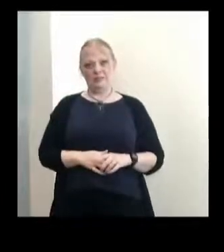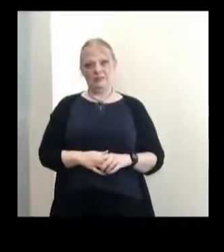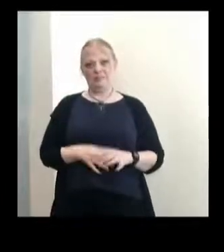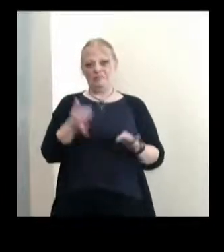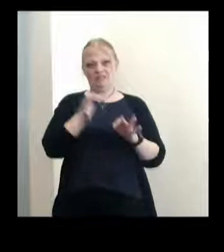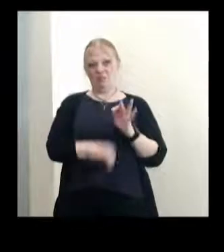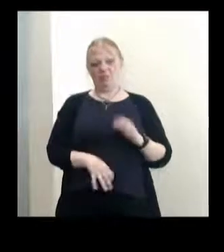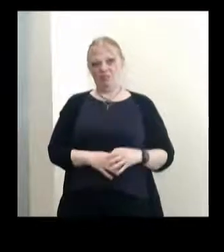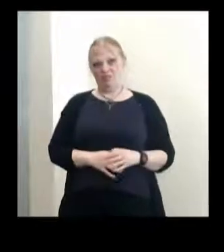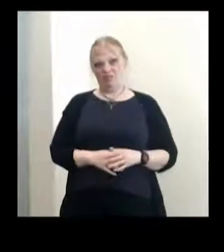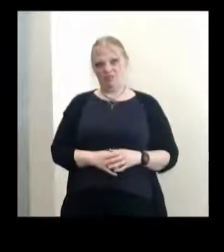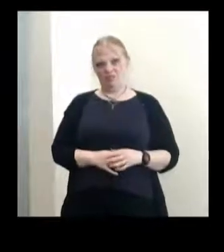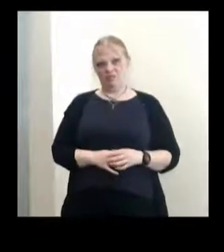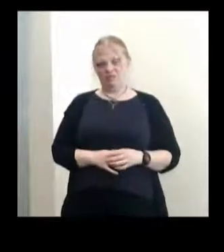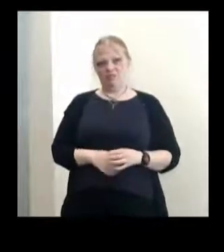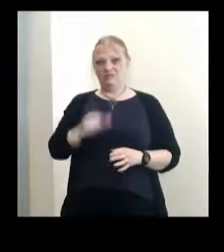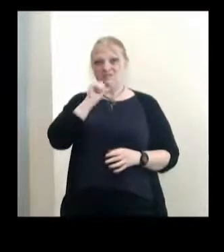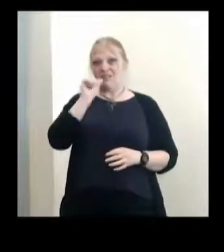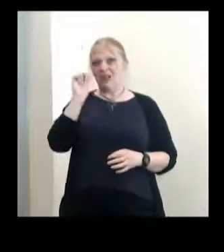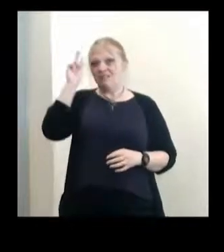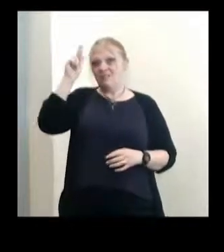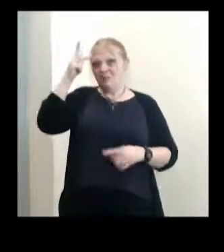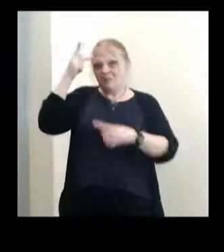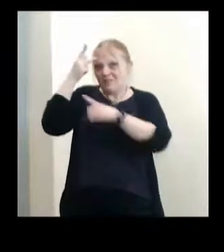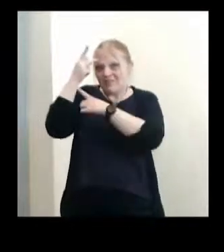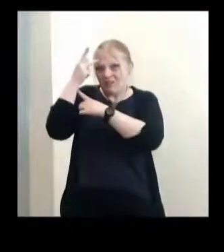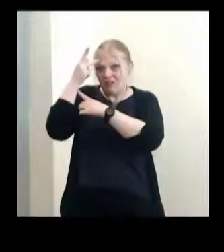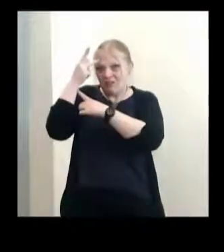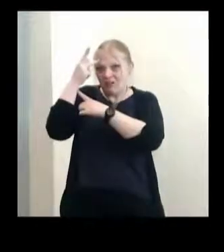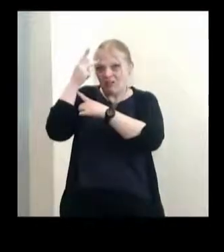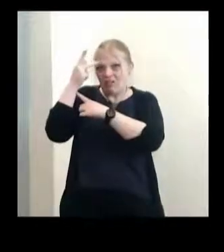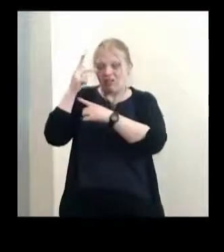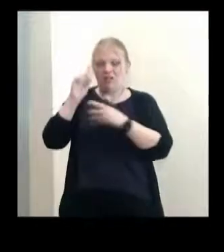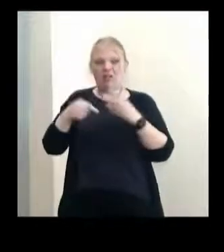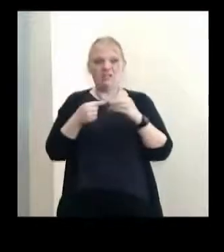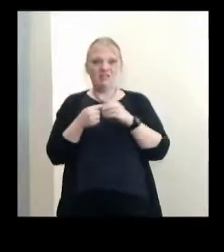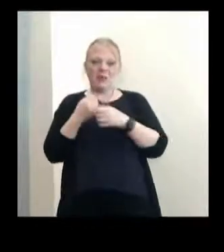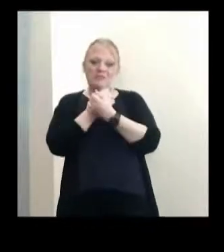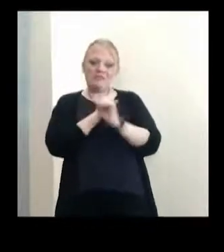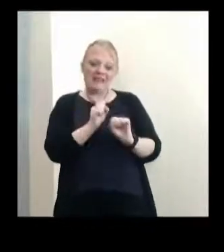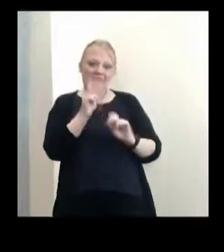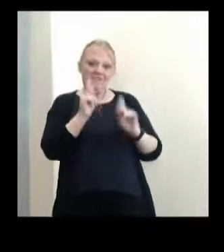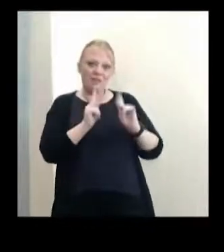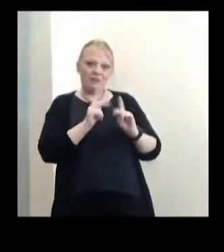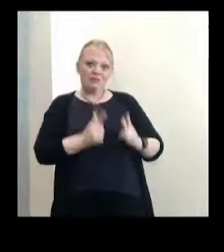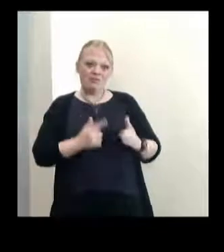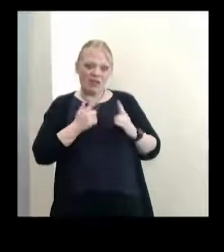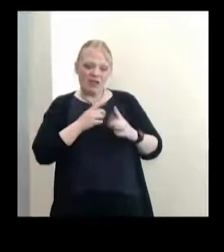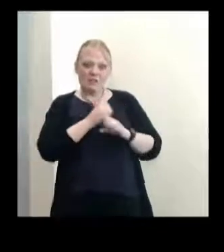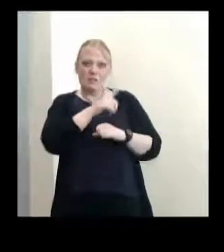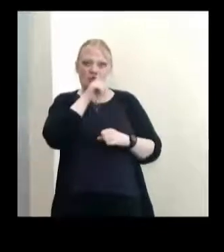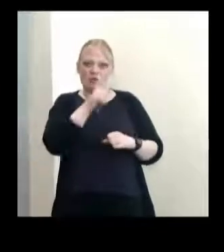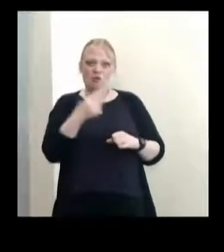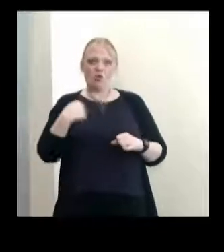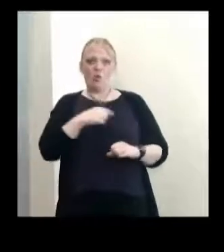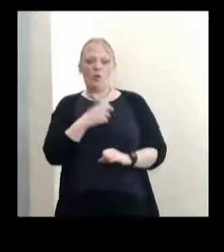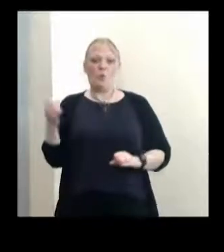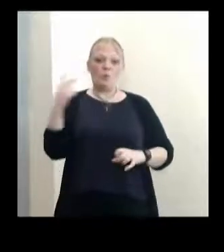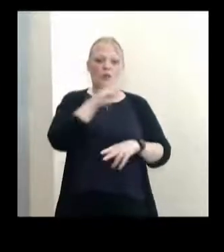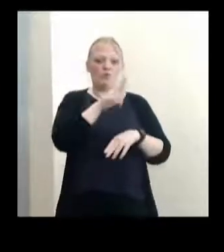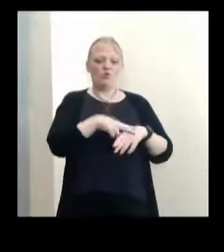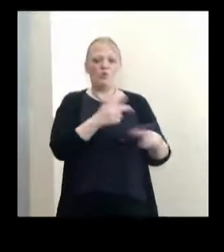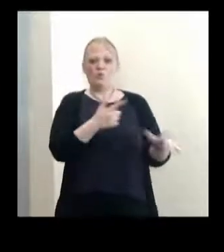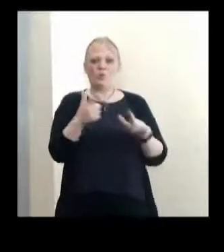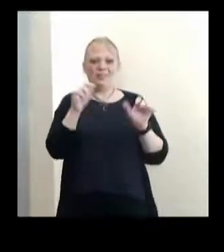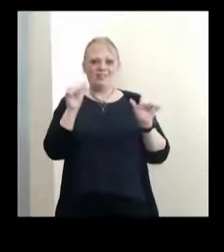that. This is not political. This is about saving people's lives. It's about ensuring that we return to normal as quickly as possible.